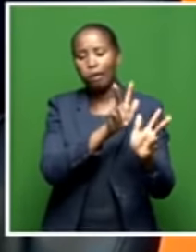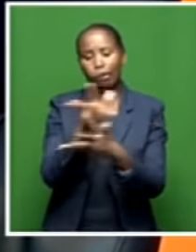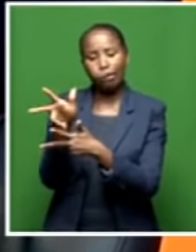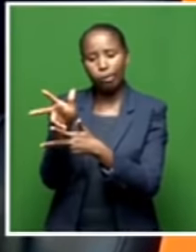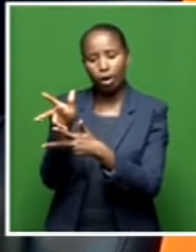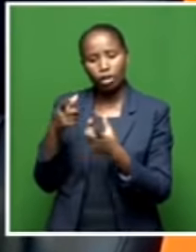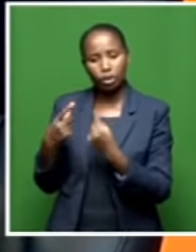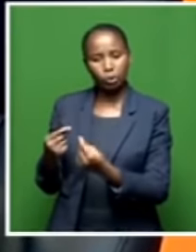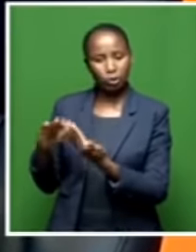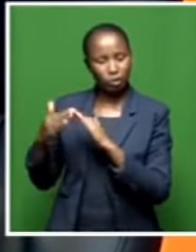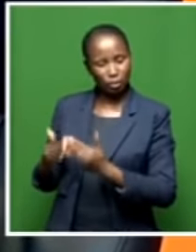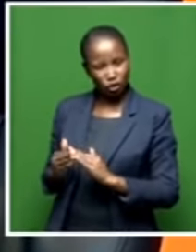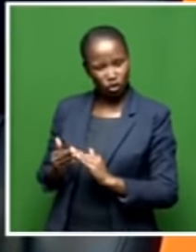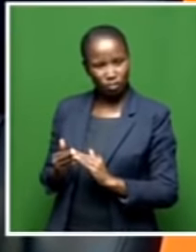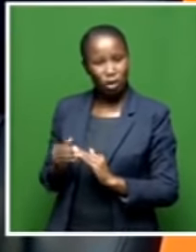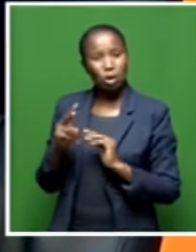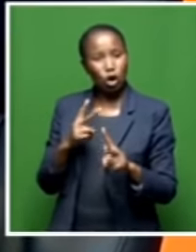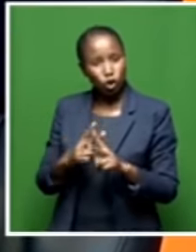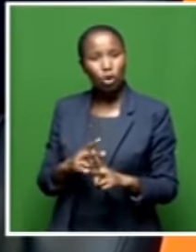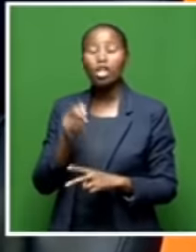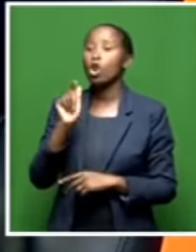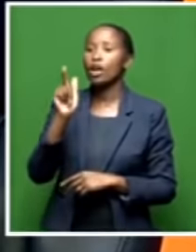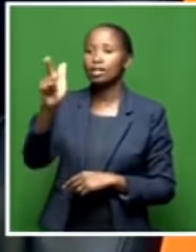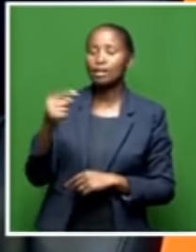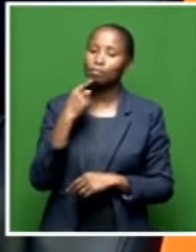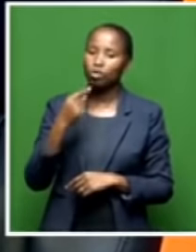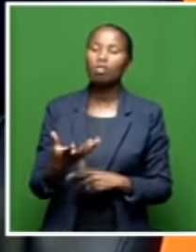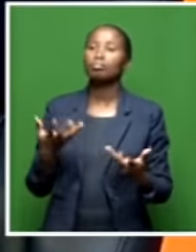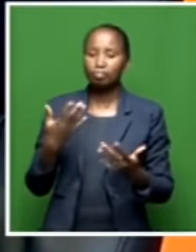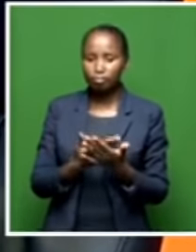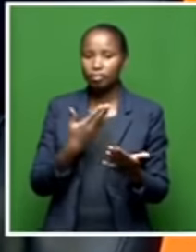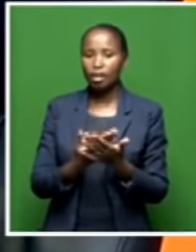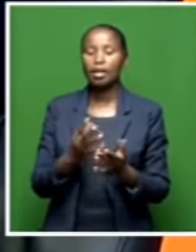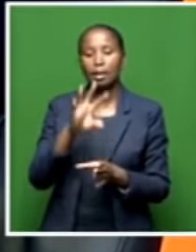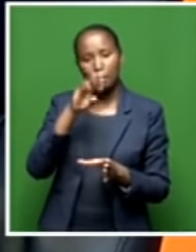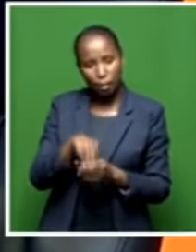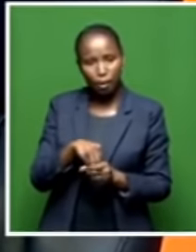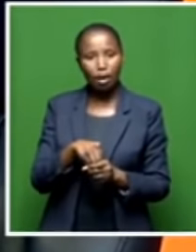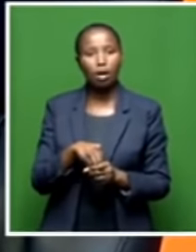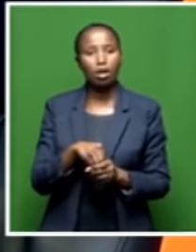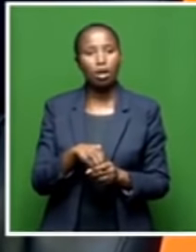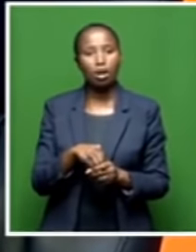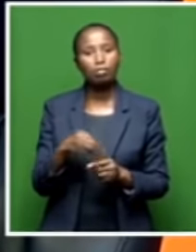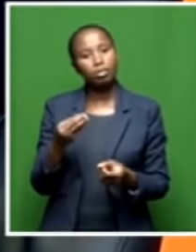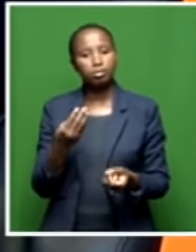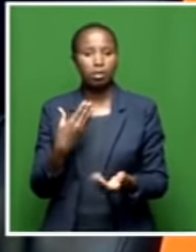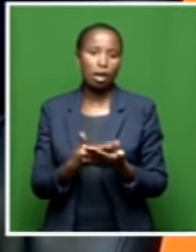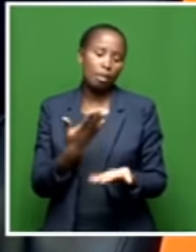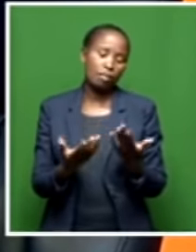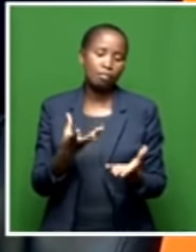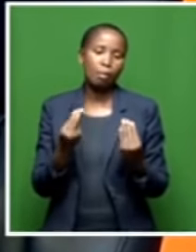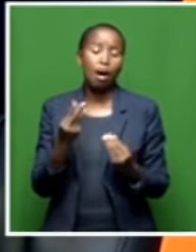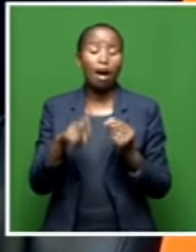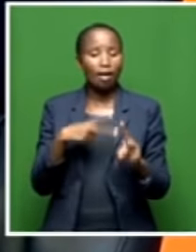and think they're forever going to be pardoned. There's going to be another final chance, but that is probably not